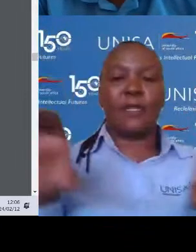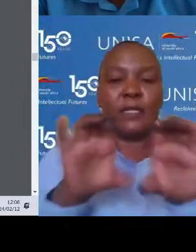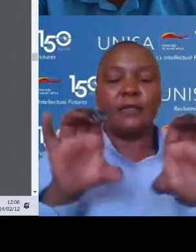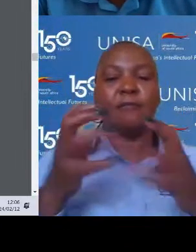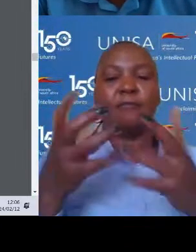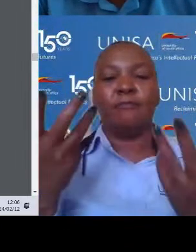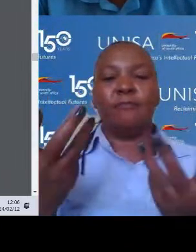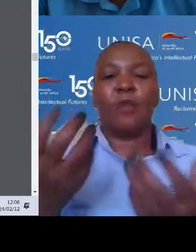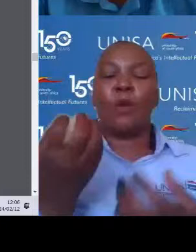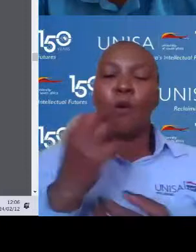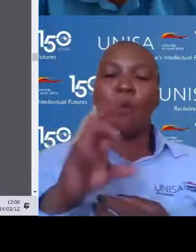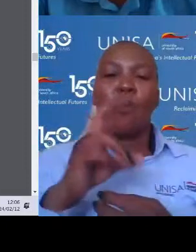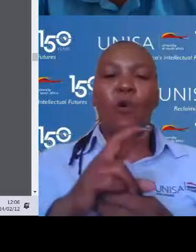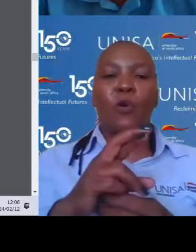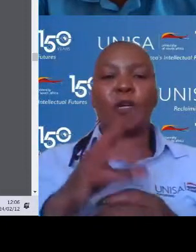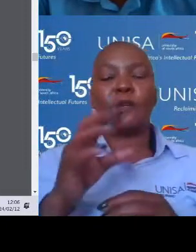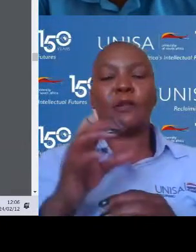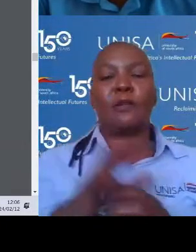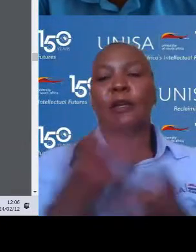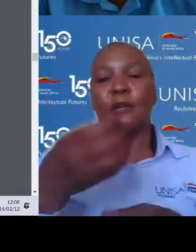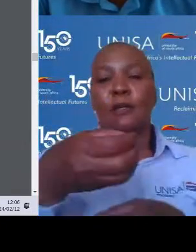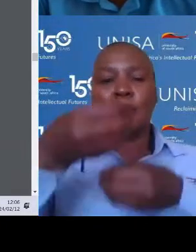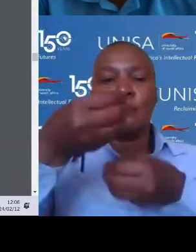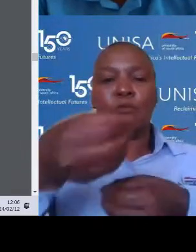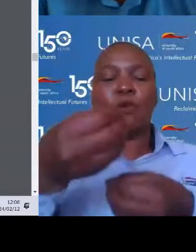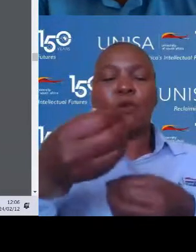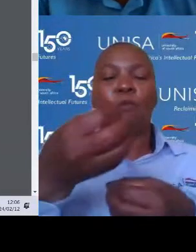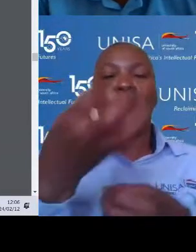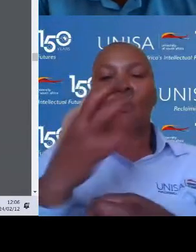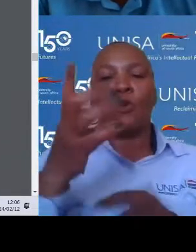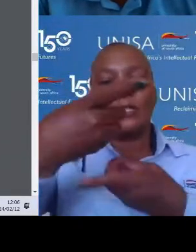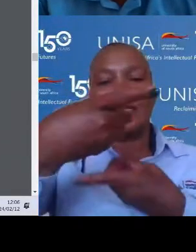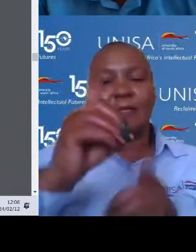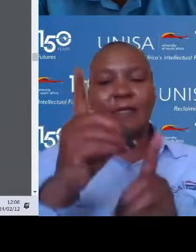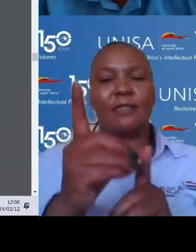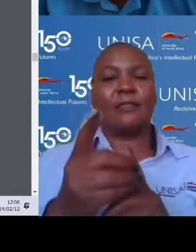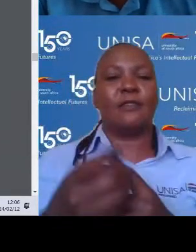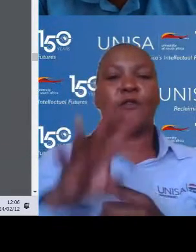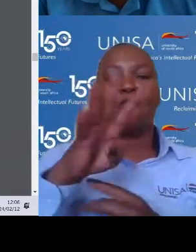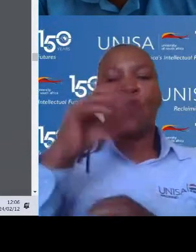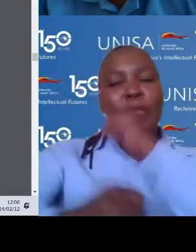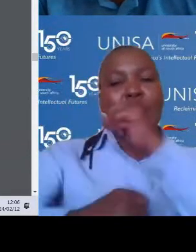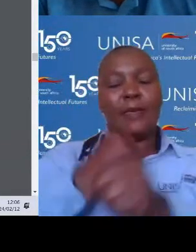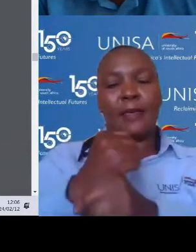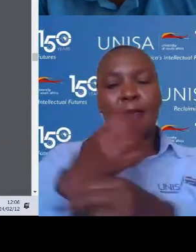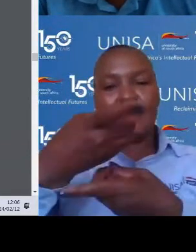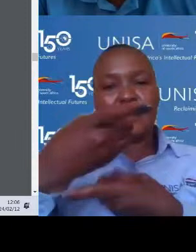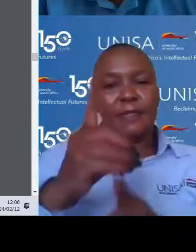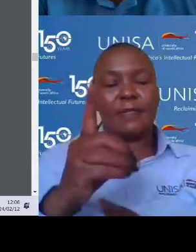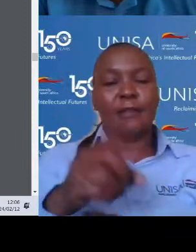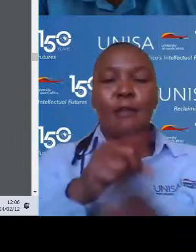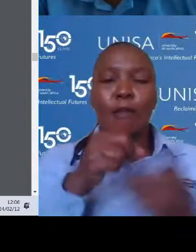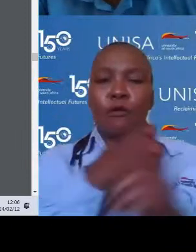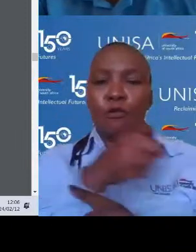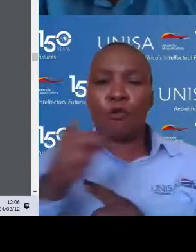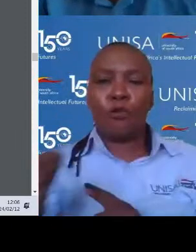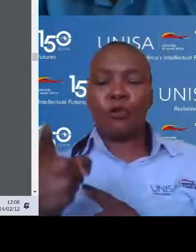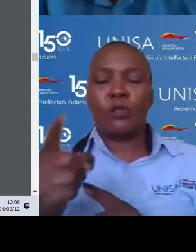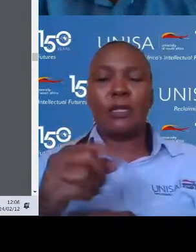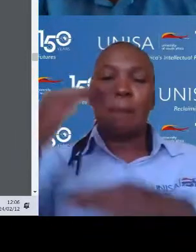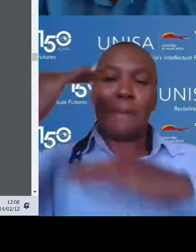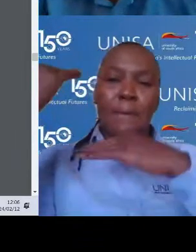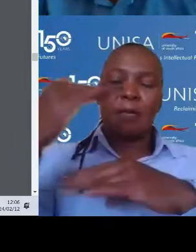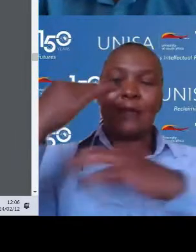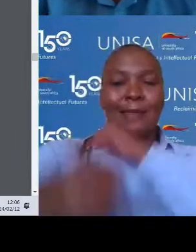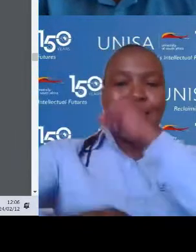a diploma or a degree or a 4-year degree. So those are the maximum number of years that it must